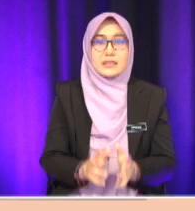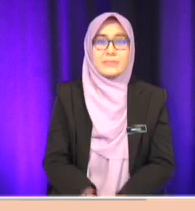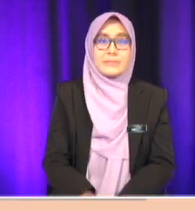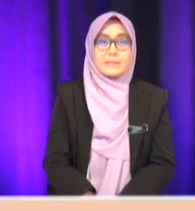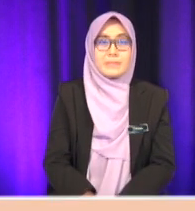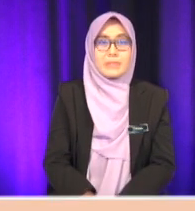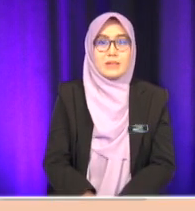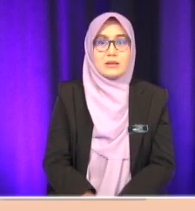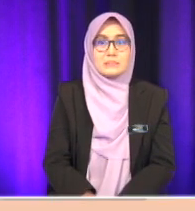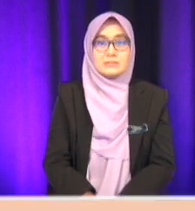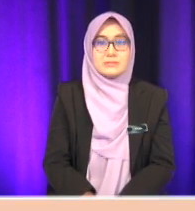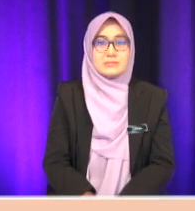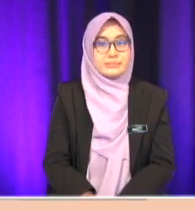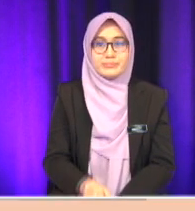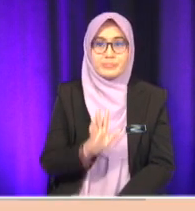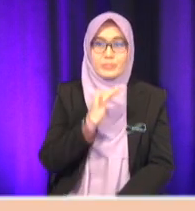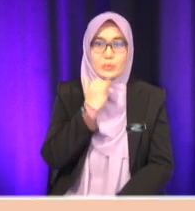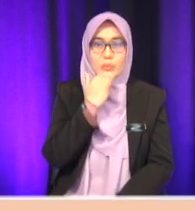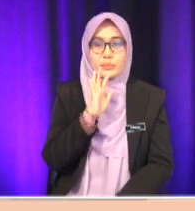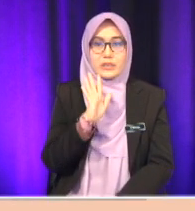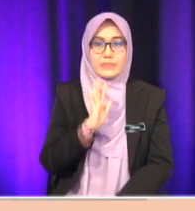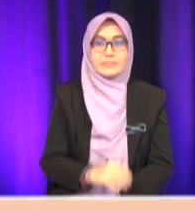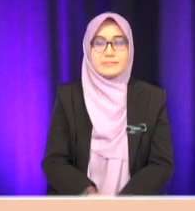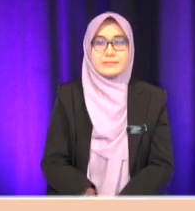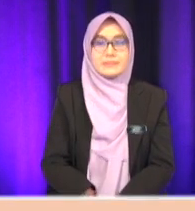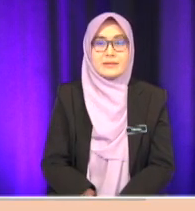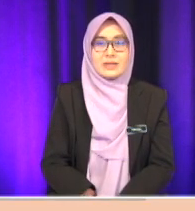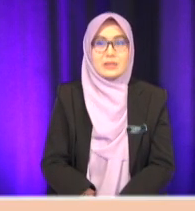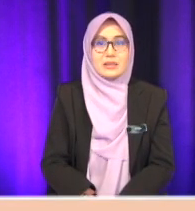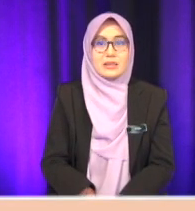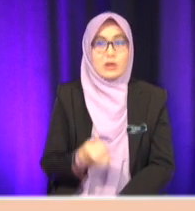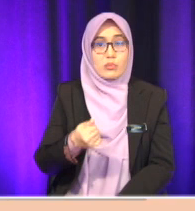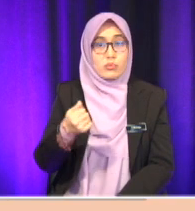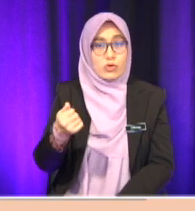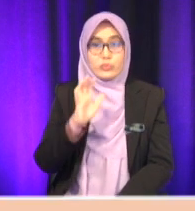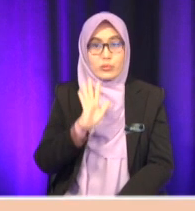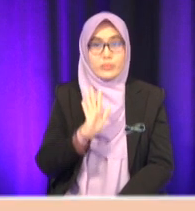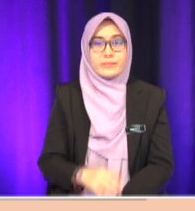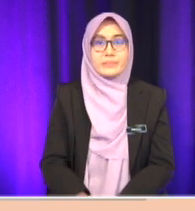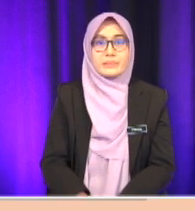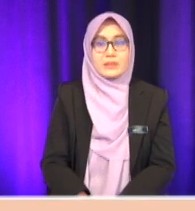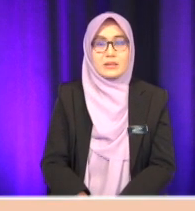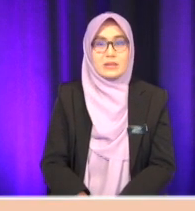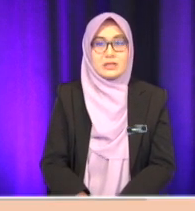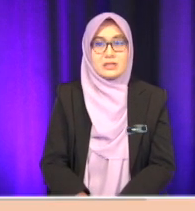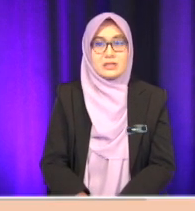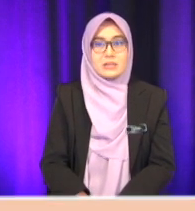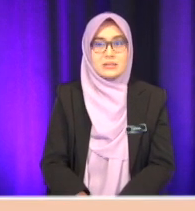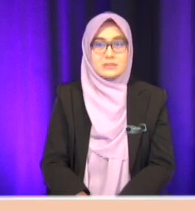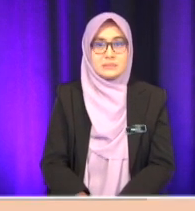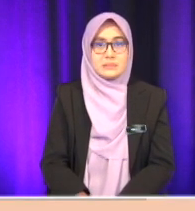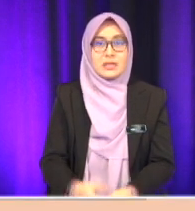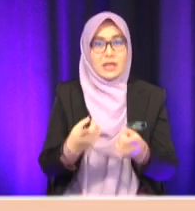going to get the award? No. No. So they are only going to attend the